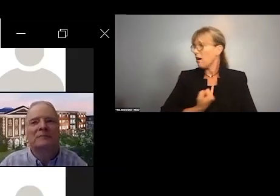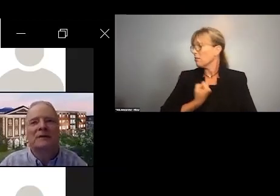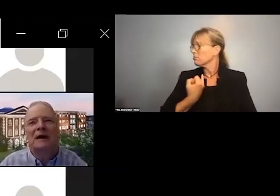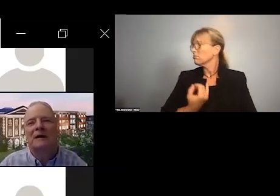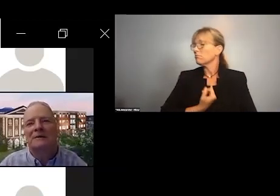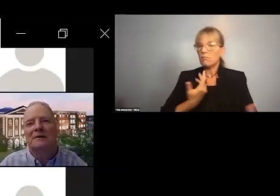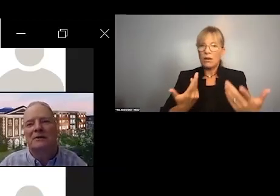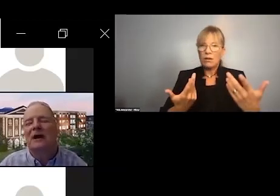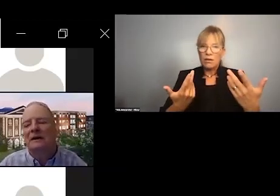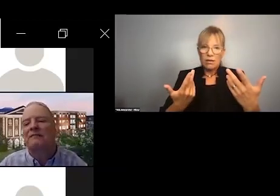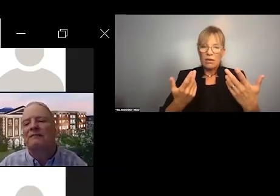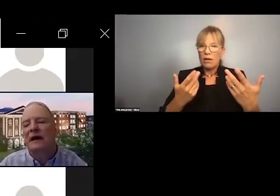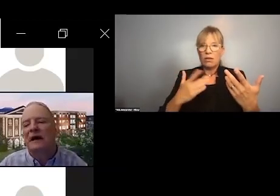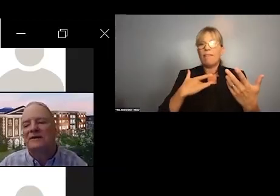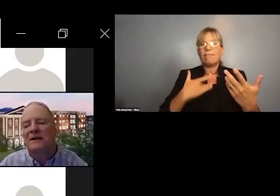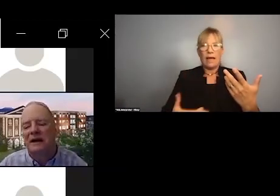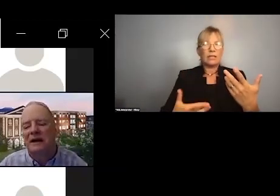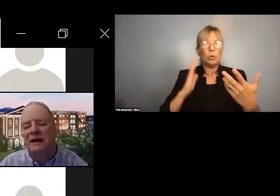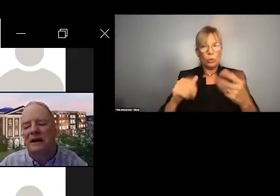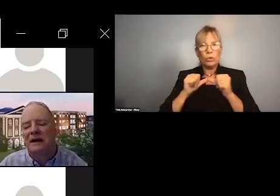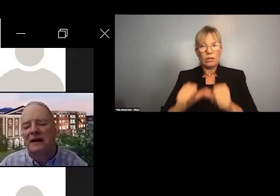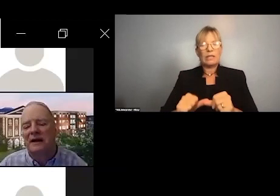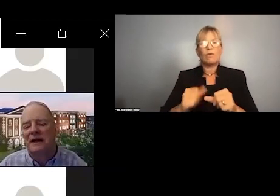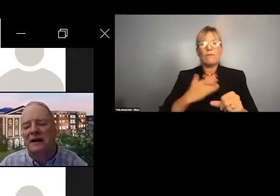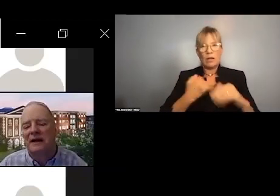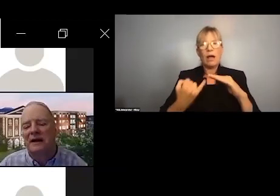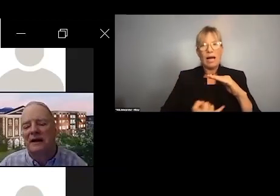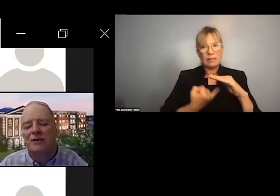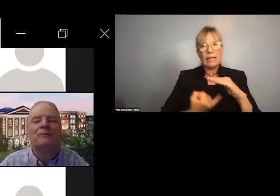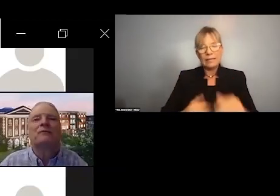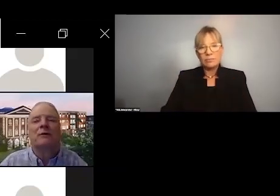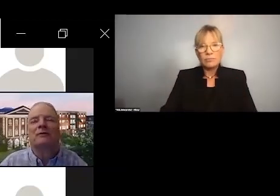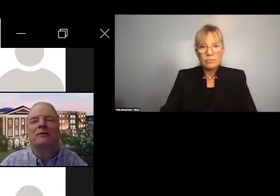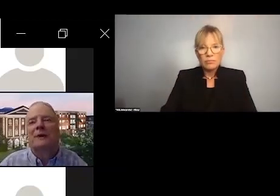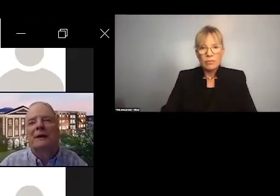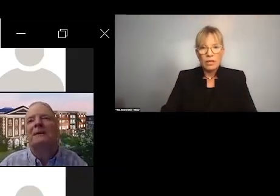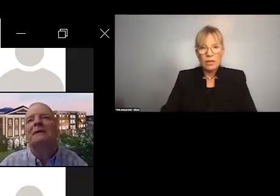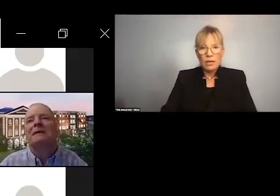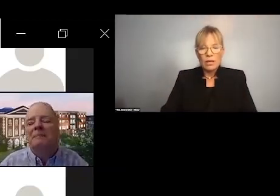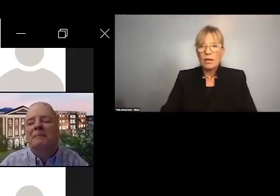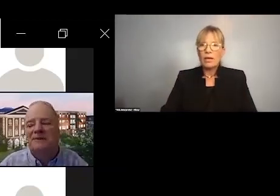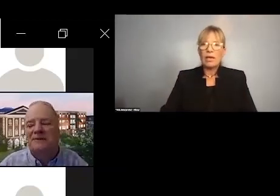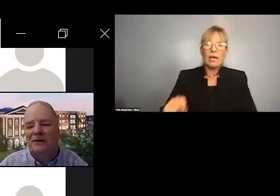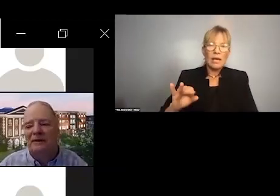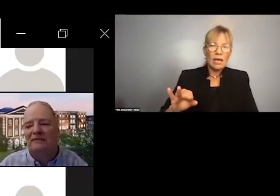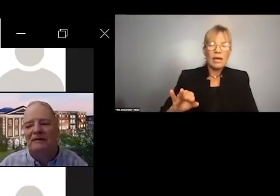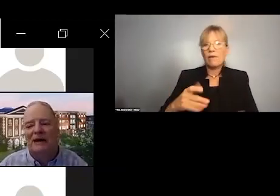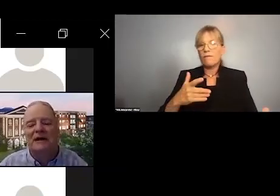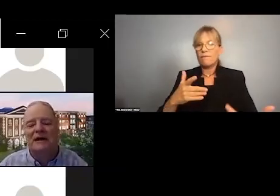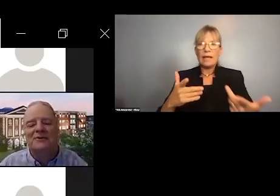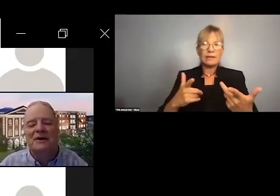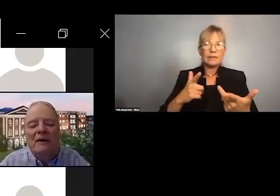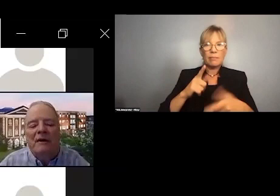if you're likely to feel isolated. If you sort of group people based on their